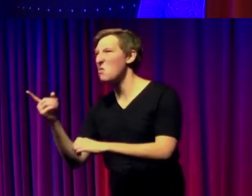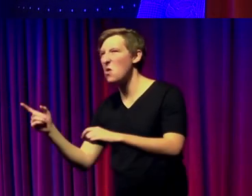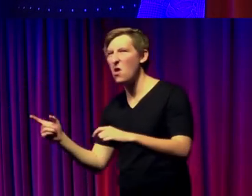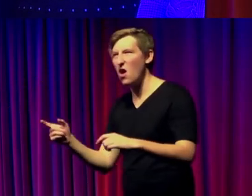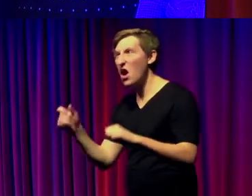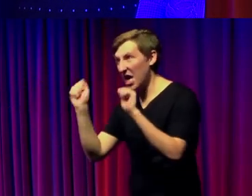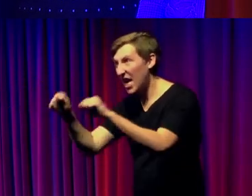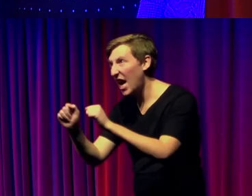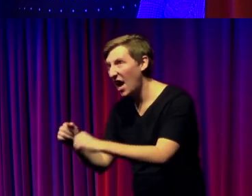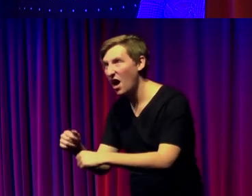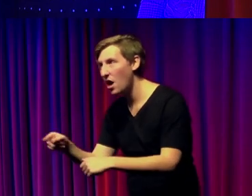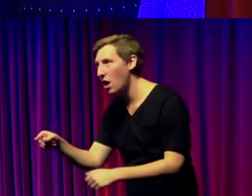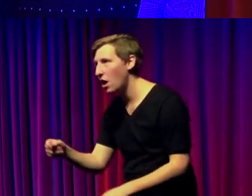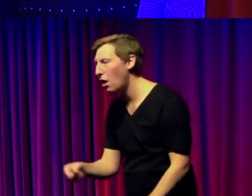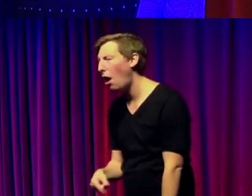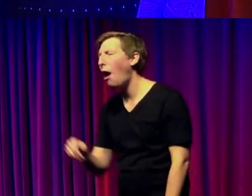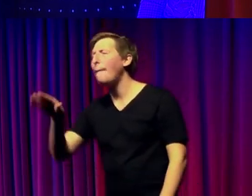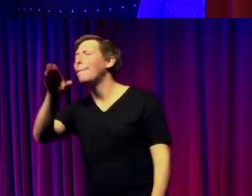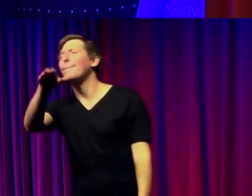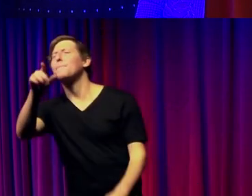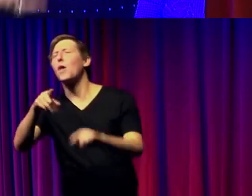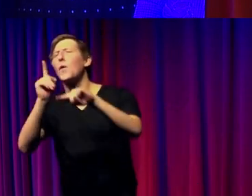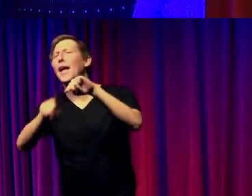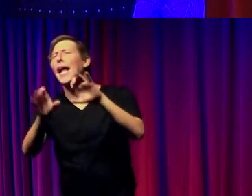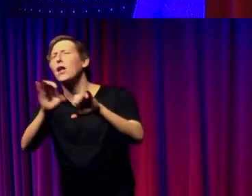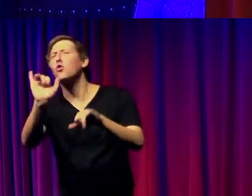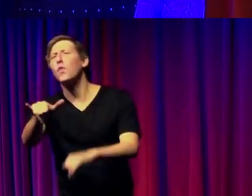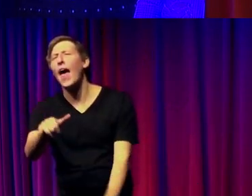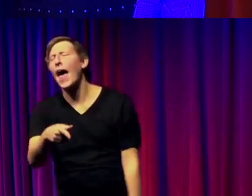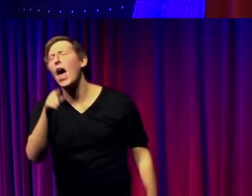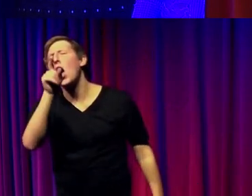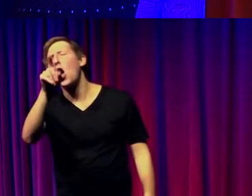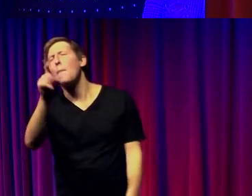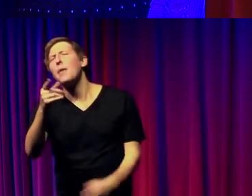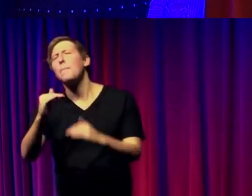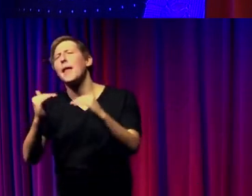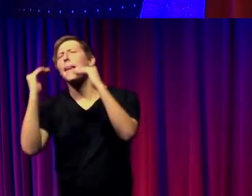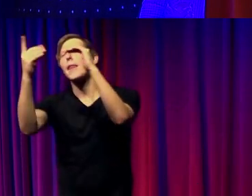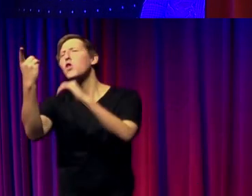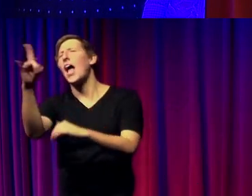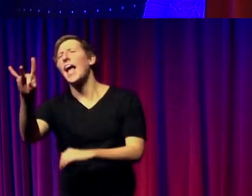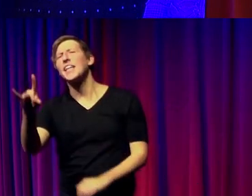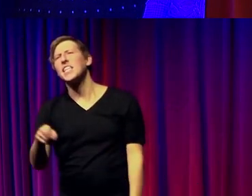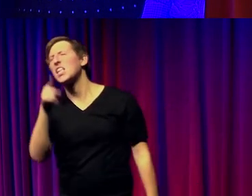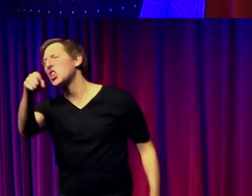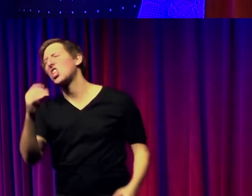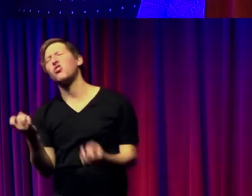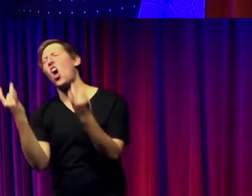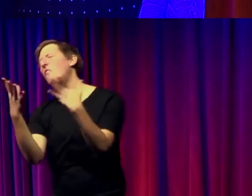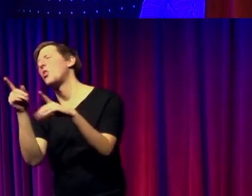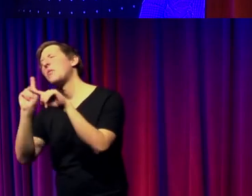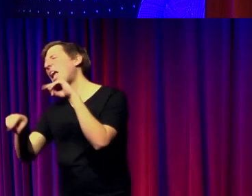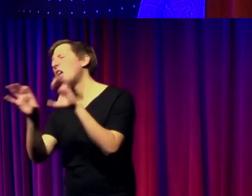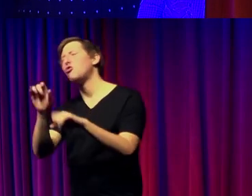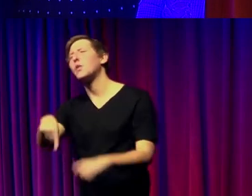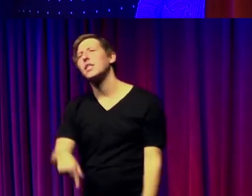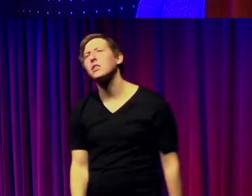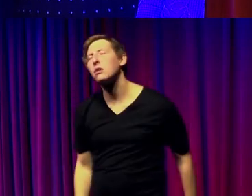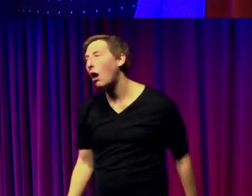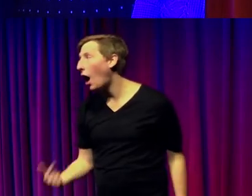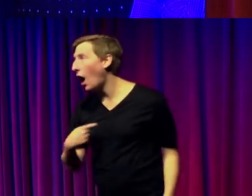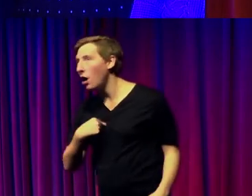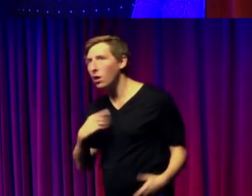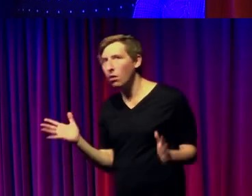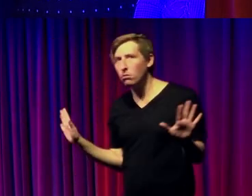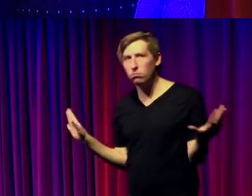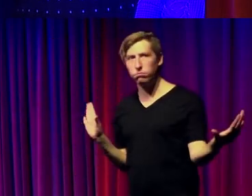well, excuse me, but you have to be level 18 before you can be in whatever fire form and also call on velociraptors. This is completely, you can't do this. And I was